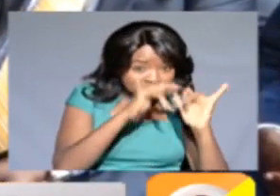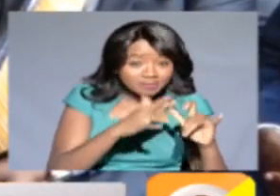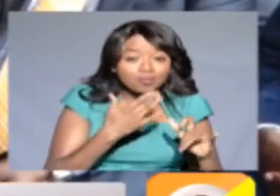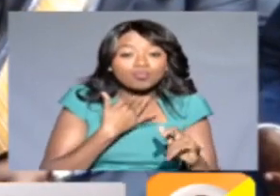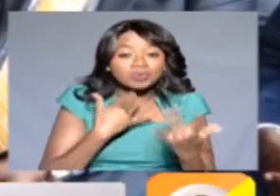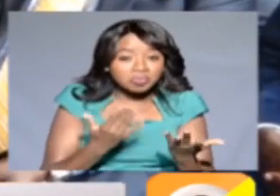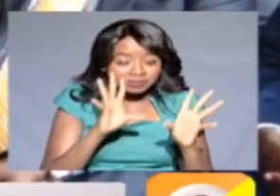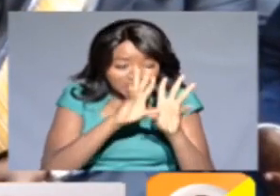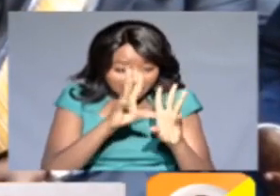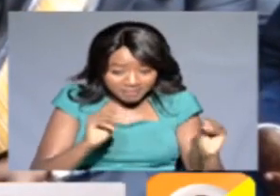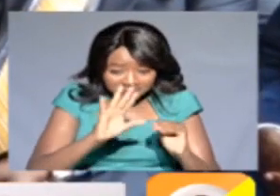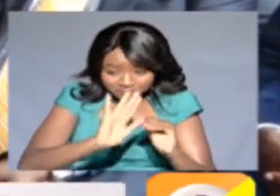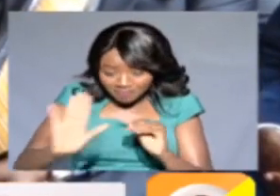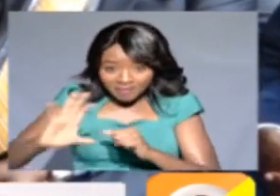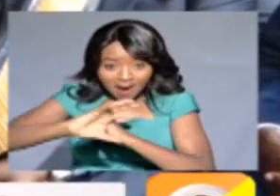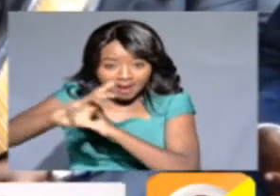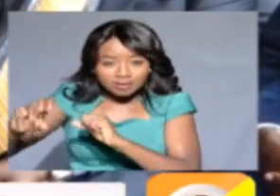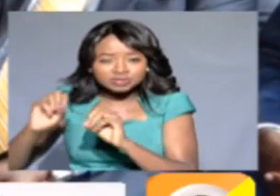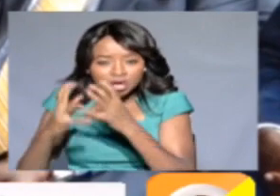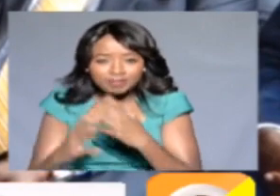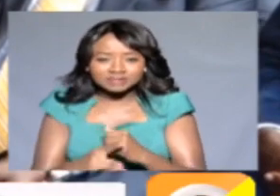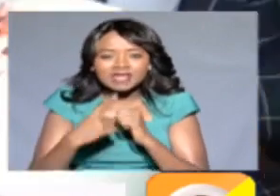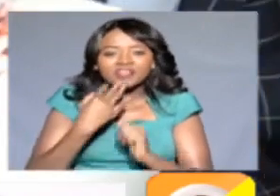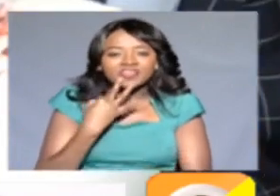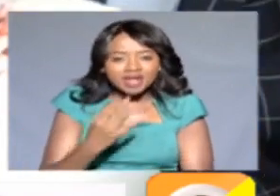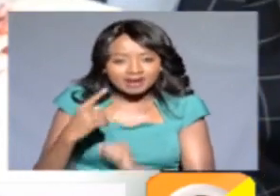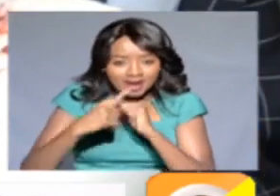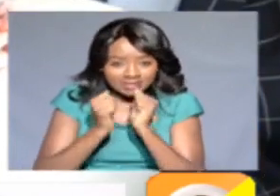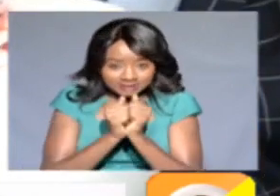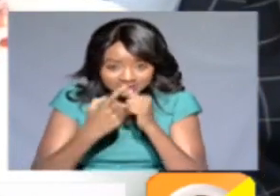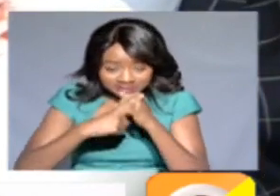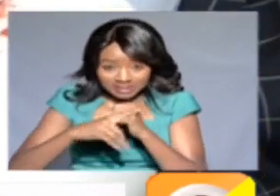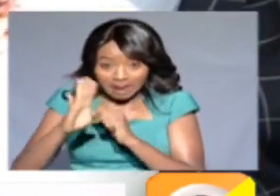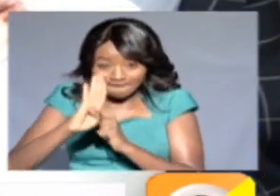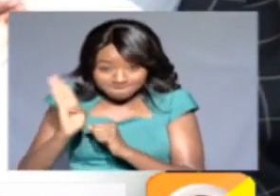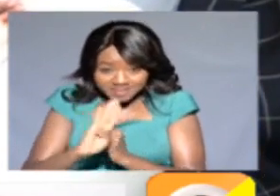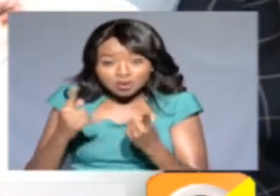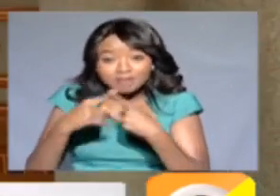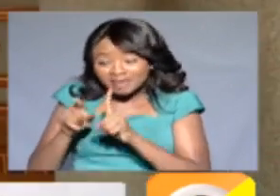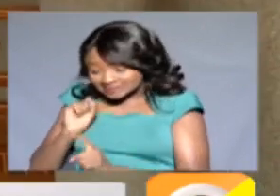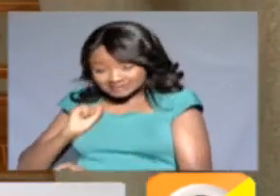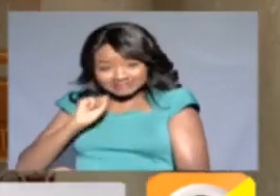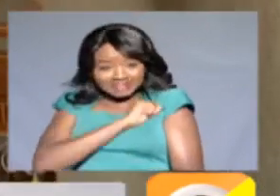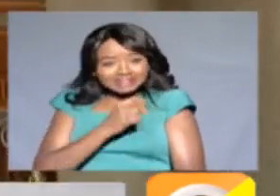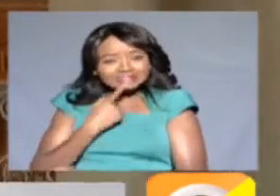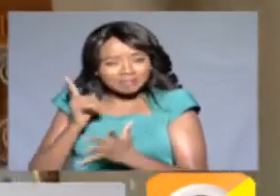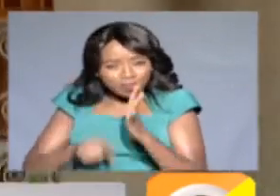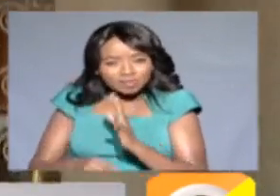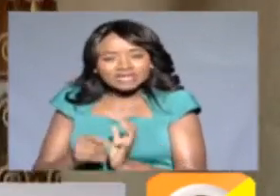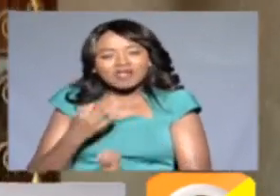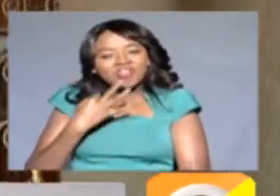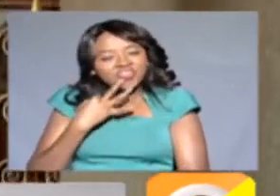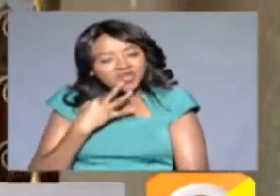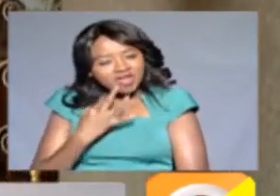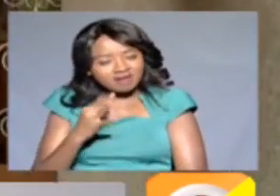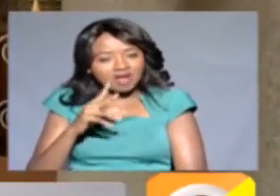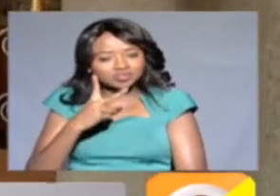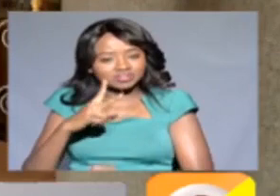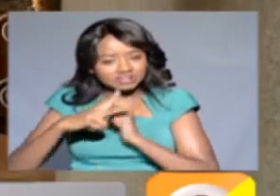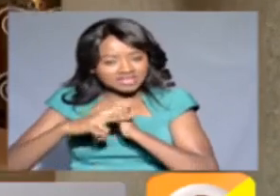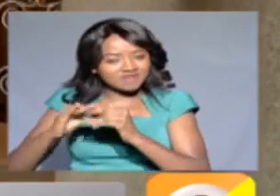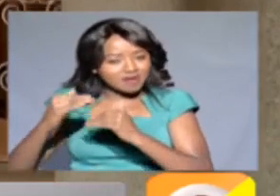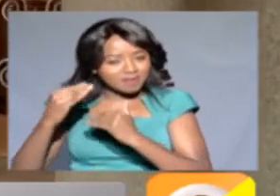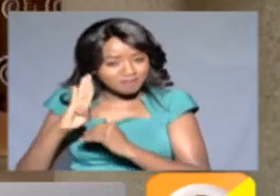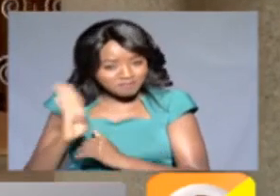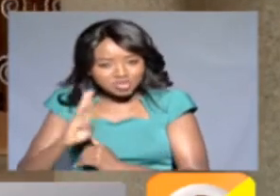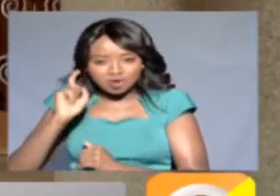budget to stand at 316 billion shillings, while the senators insist 327 billion shillings